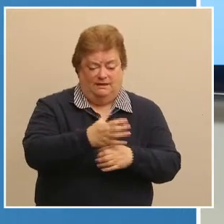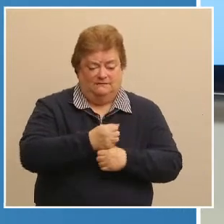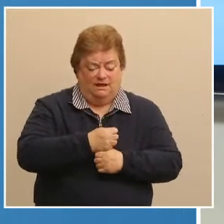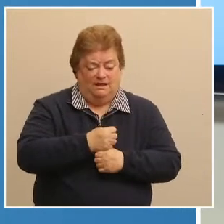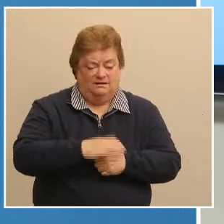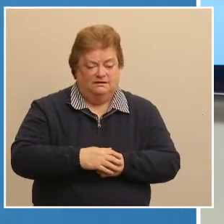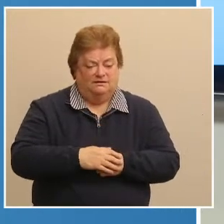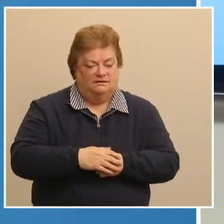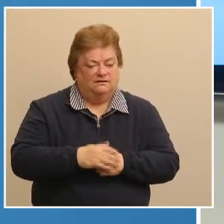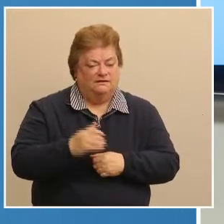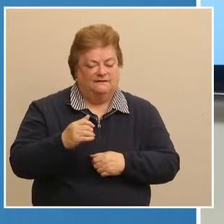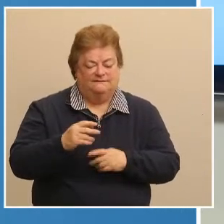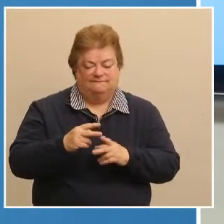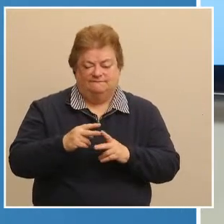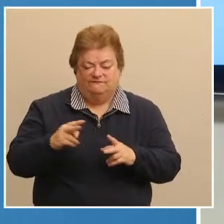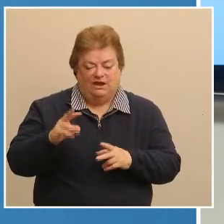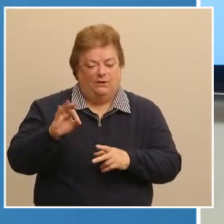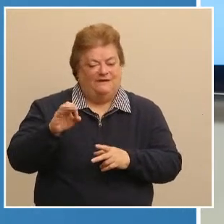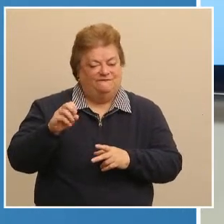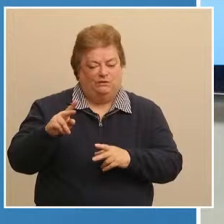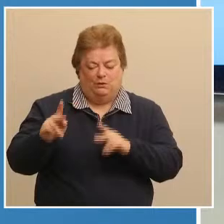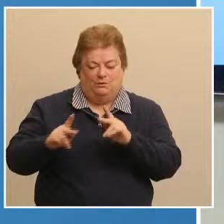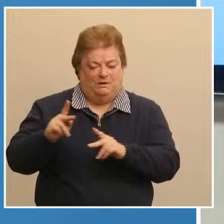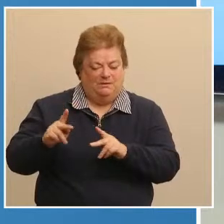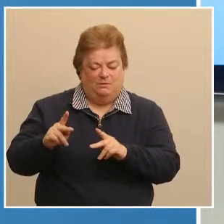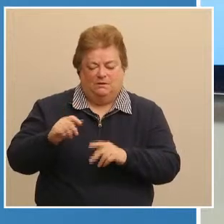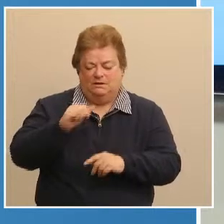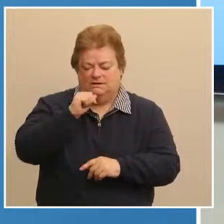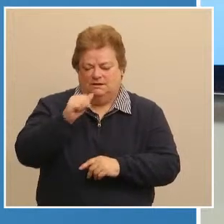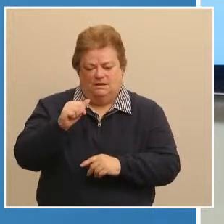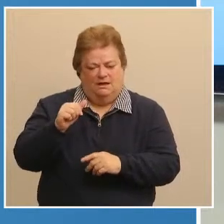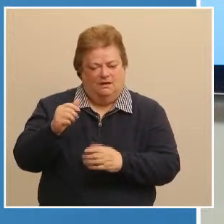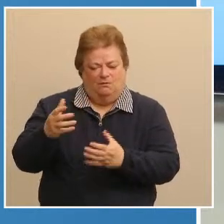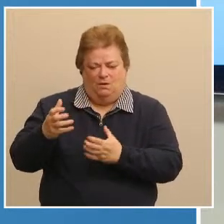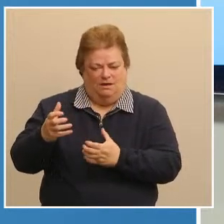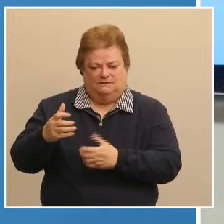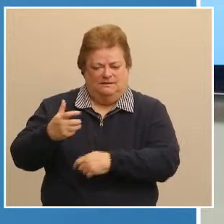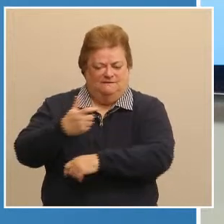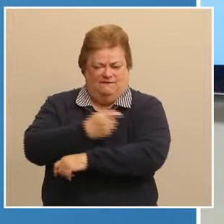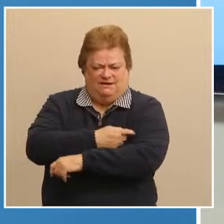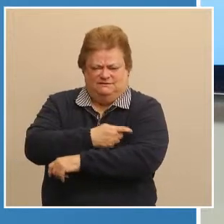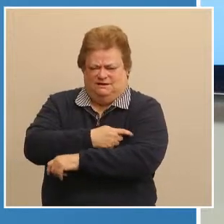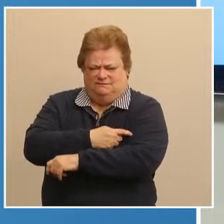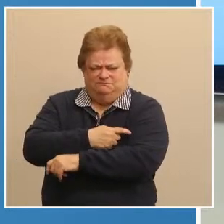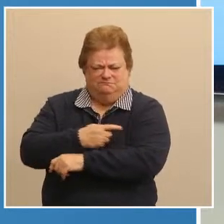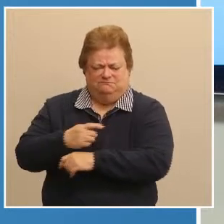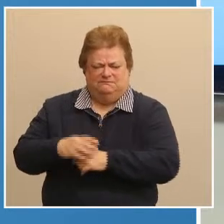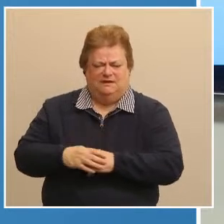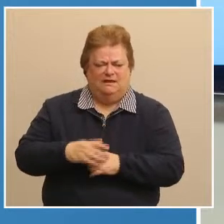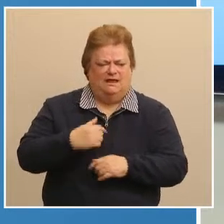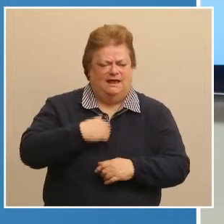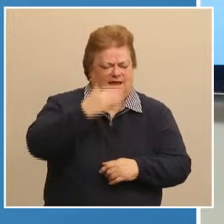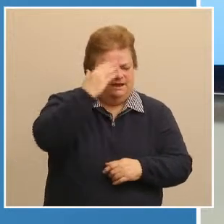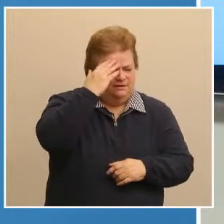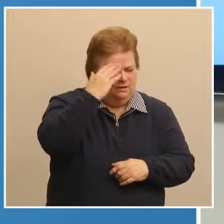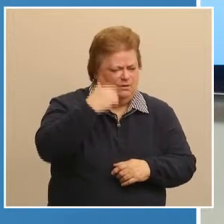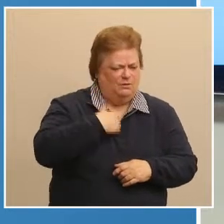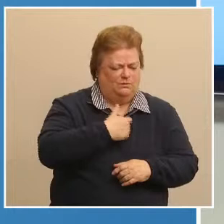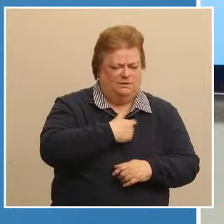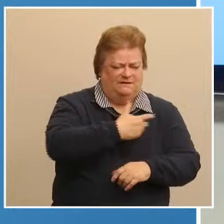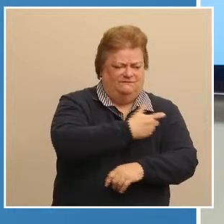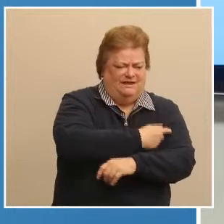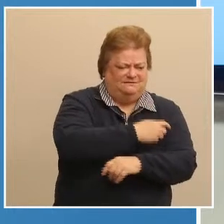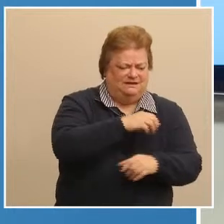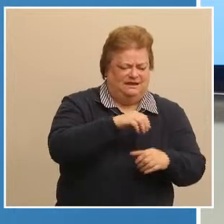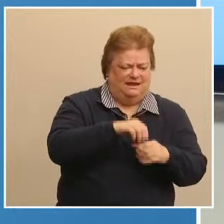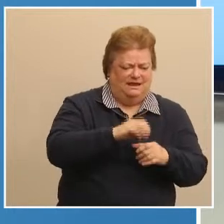very few that are not interested in getting the vaccine. And we know that we vaccinated just in our own